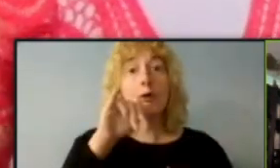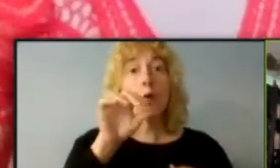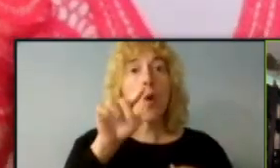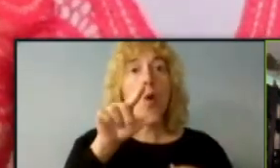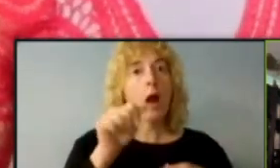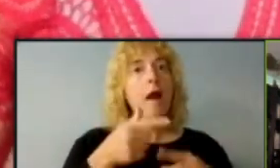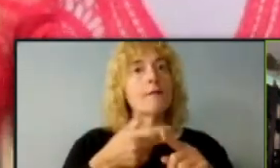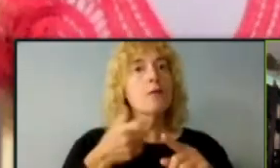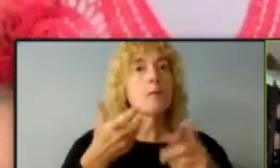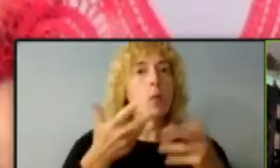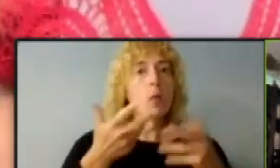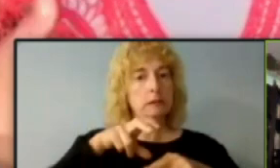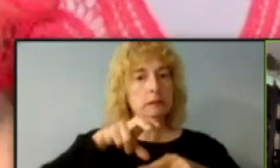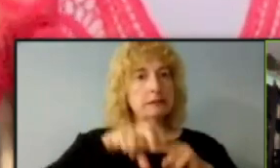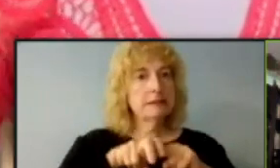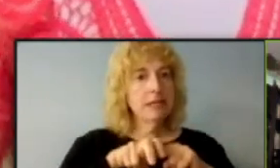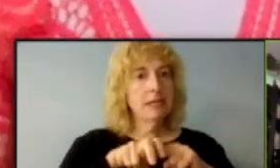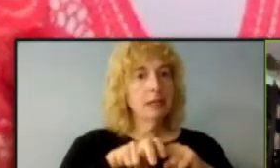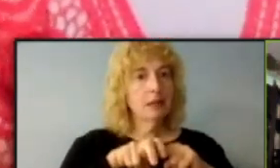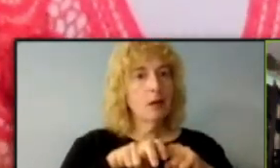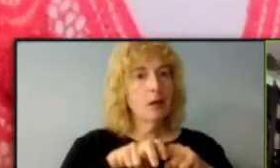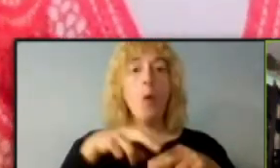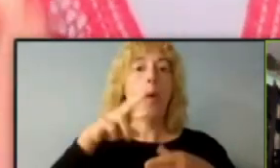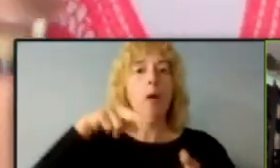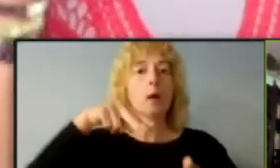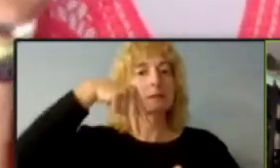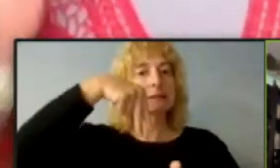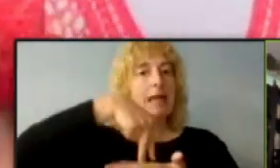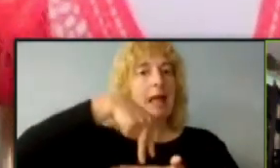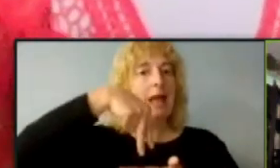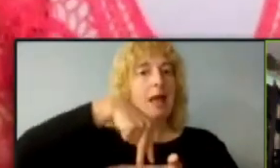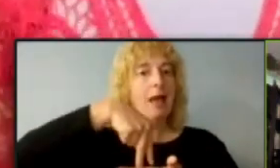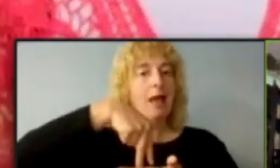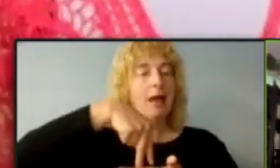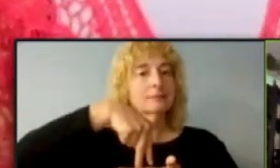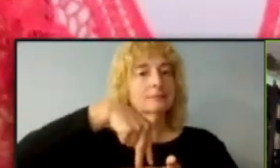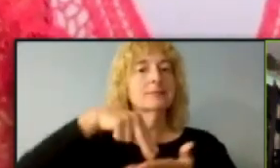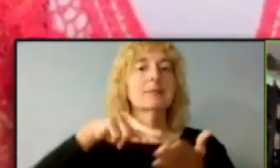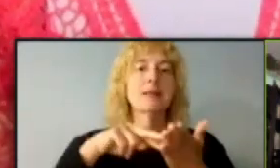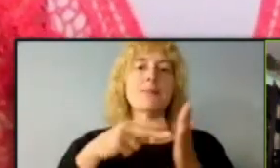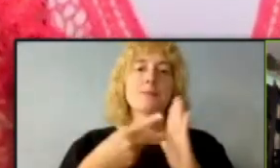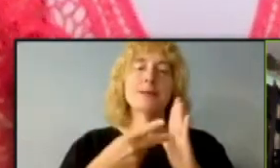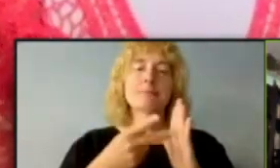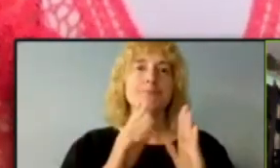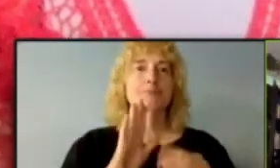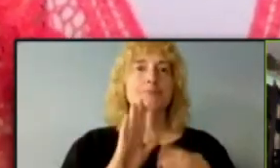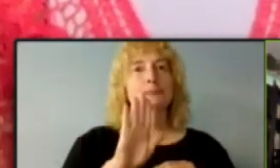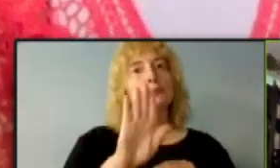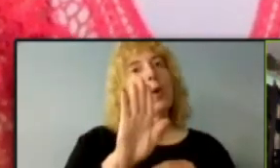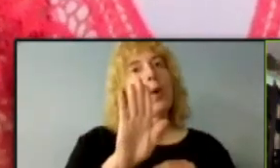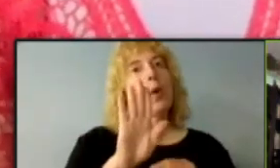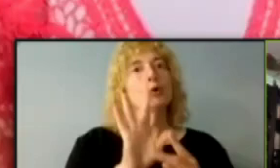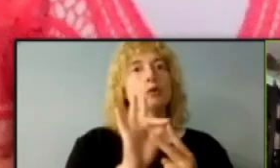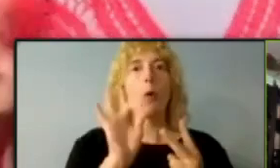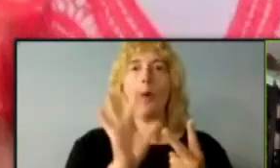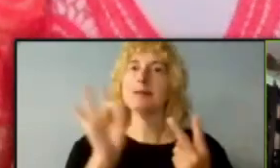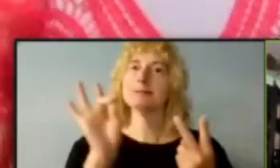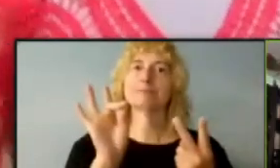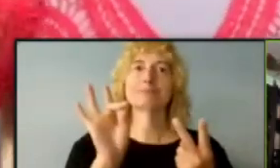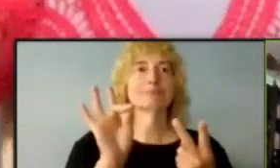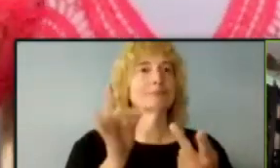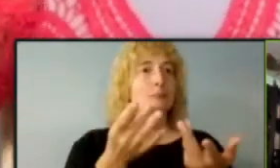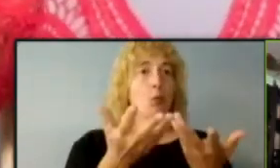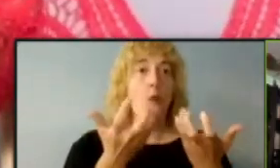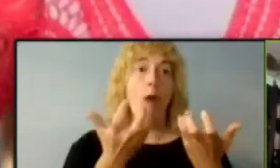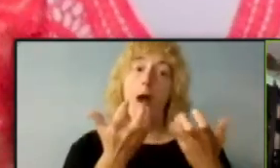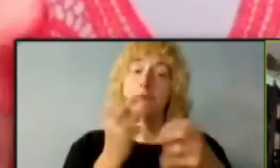down or standing up. So we're going to say it's yogi's choice or yogini's choice. If you want to